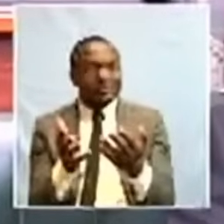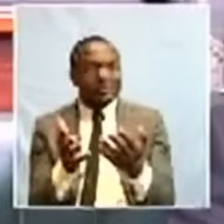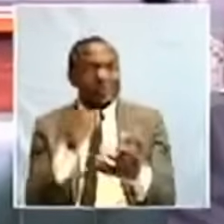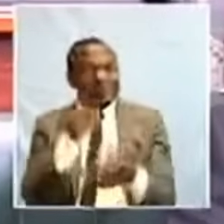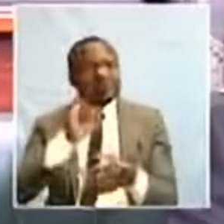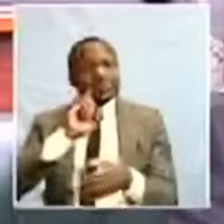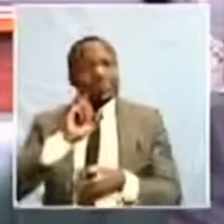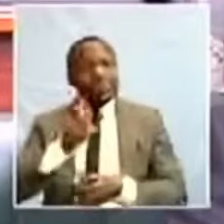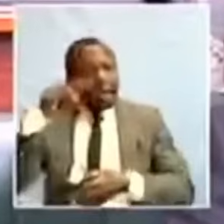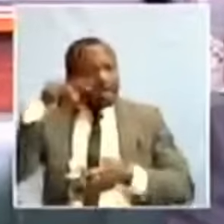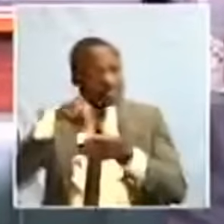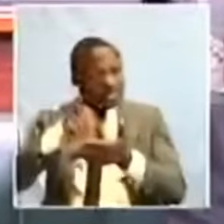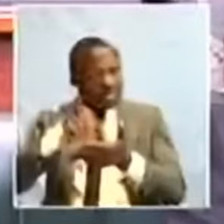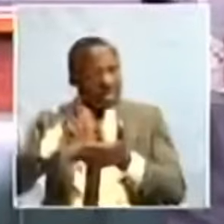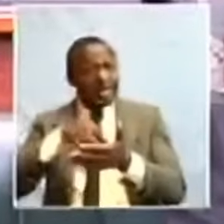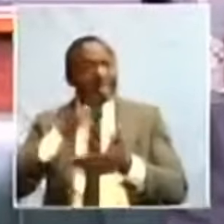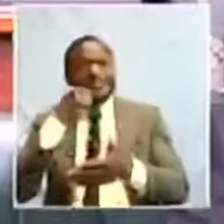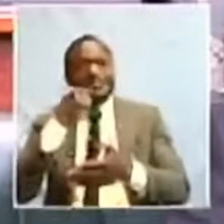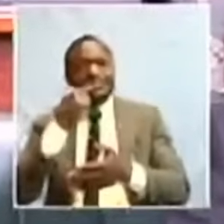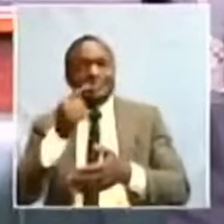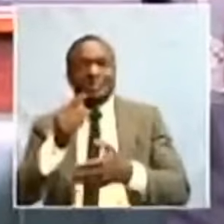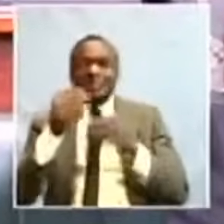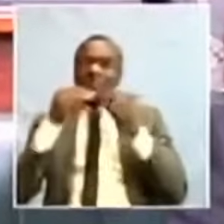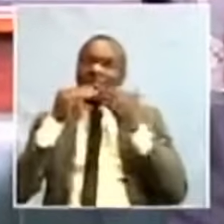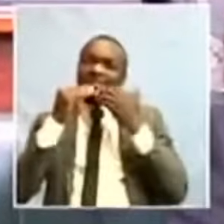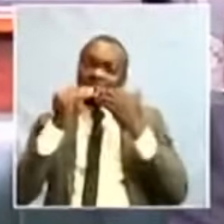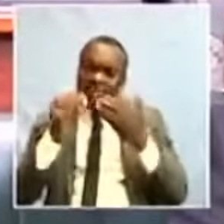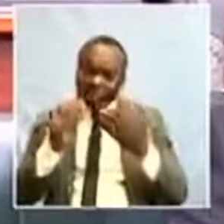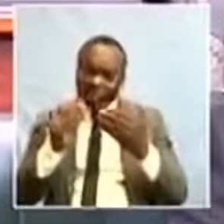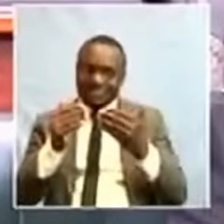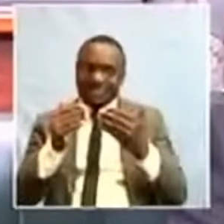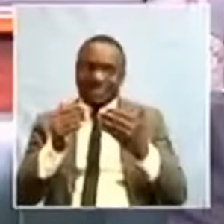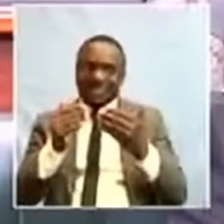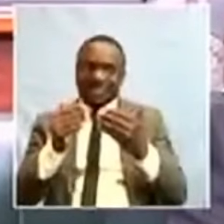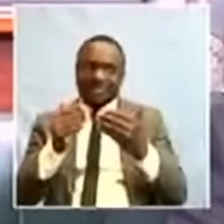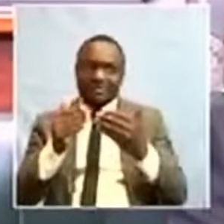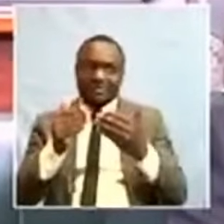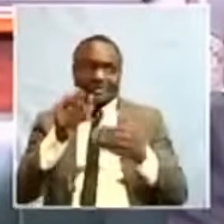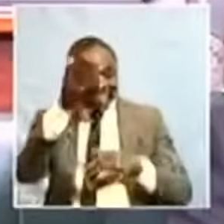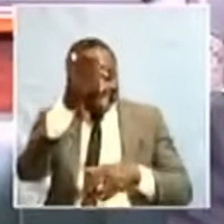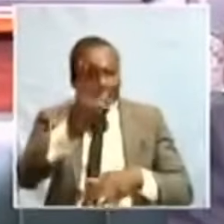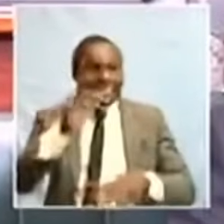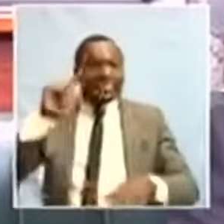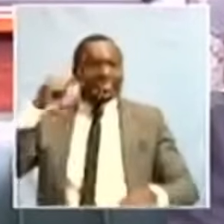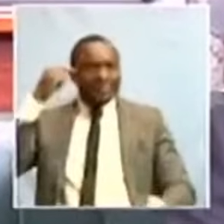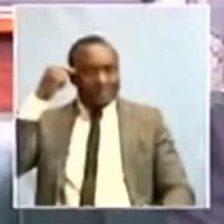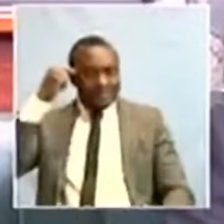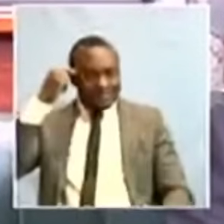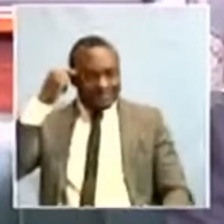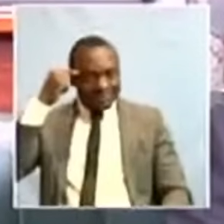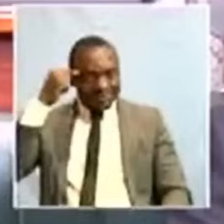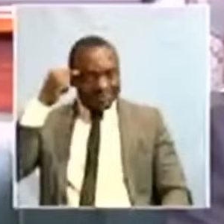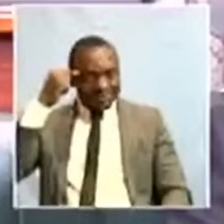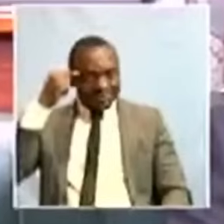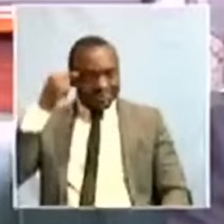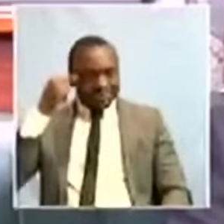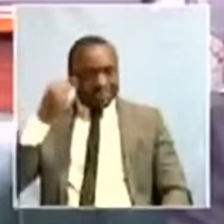You should stand on your head and say, thank you, this government.